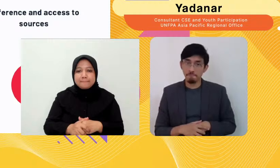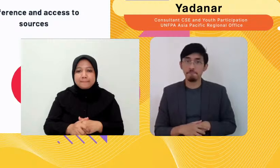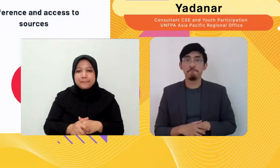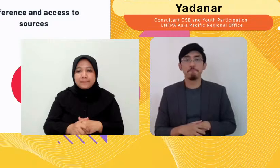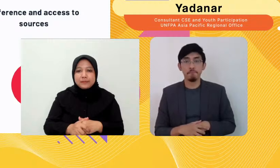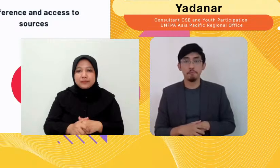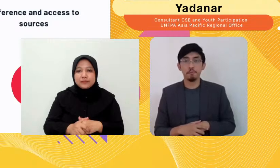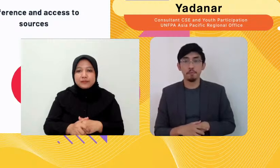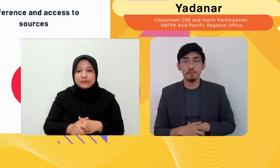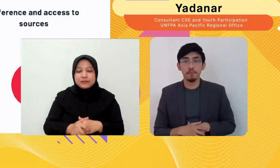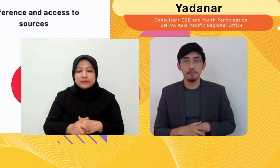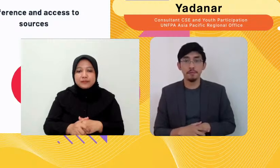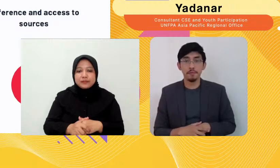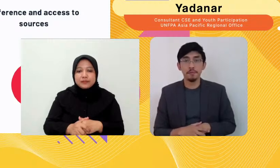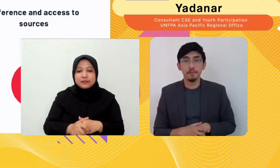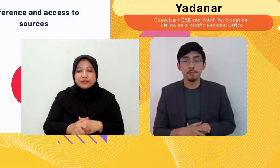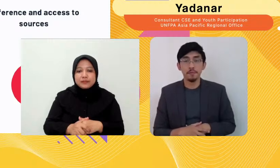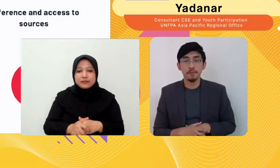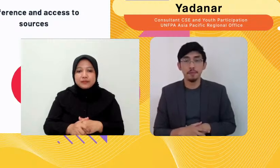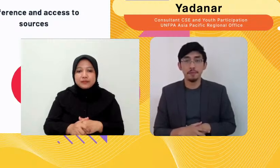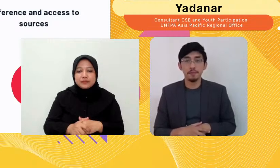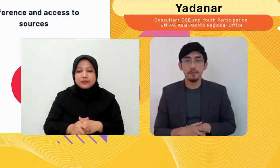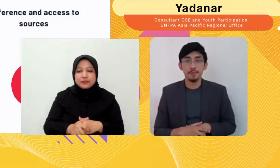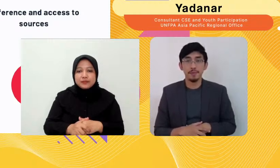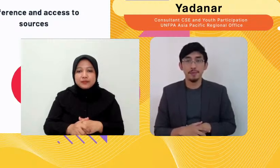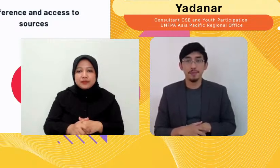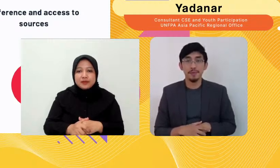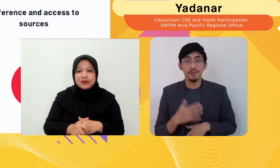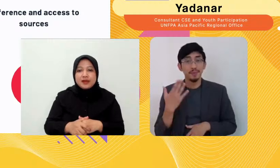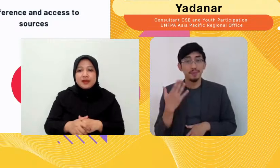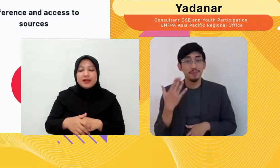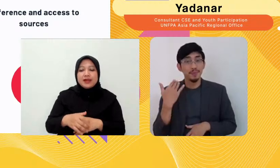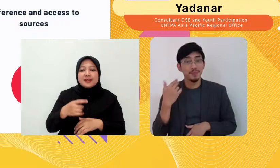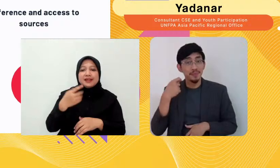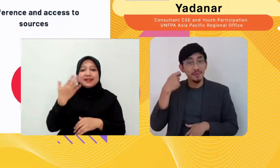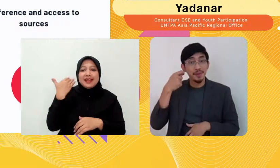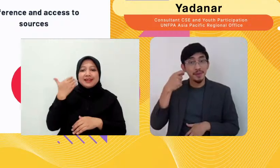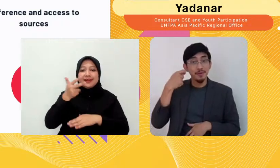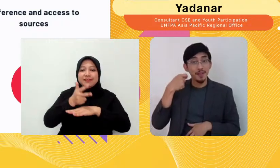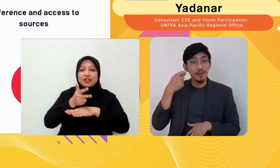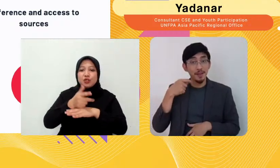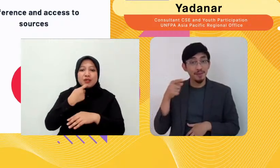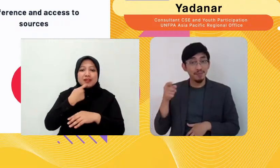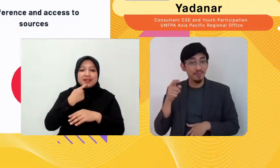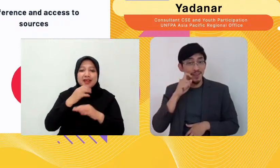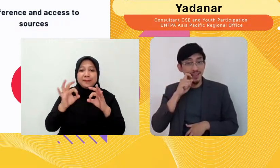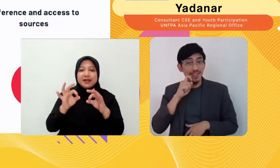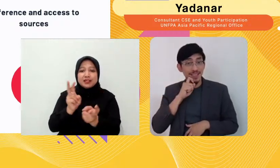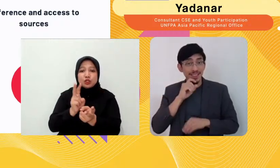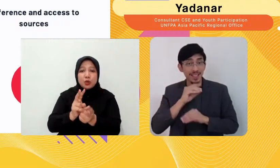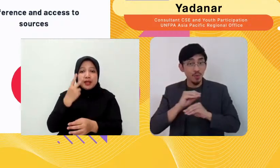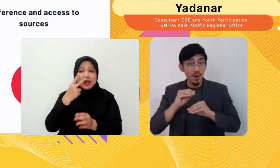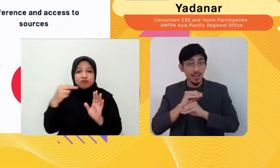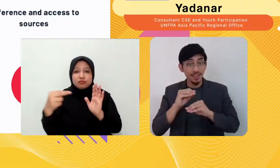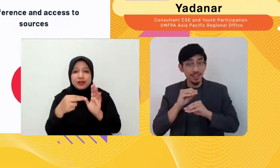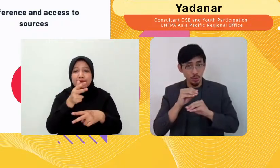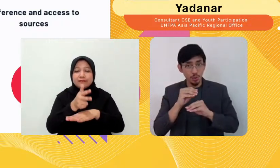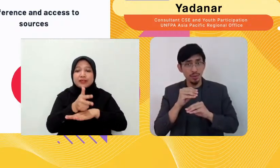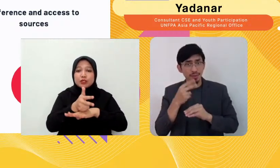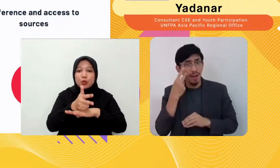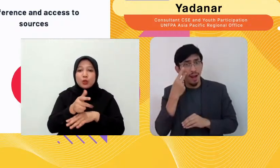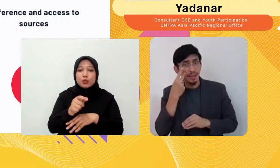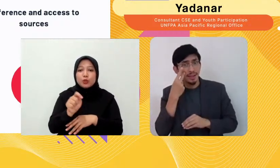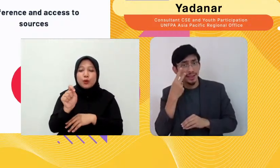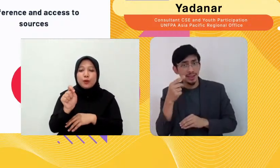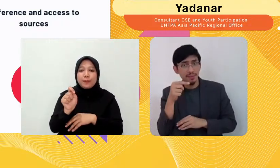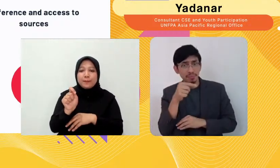sex education video, you can see that the videos use it is the information from the